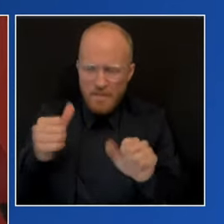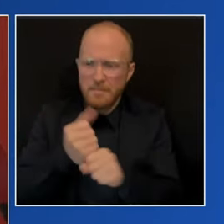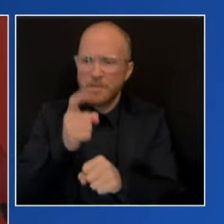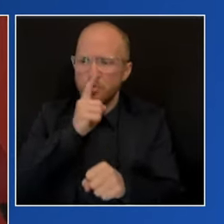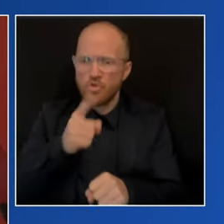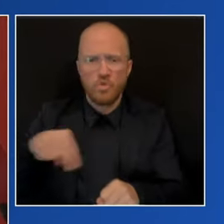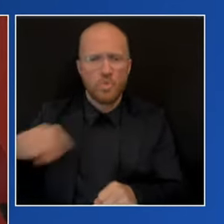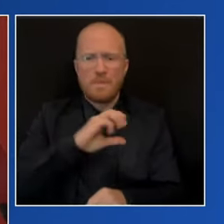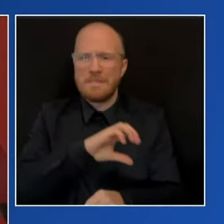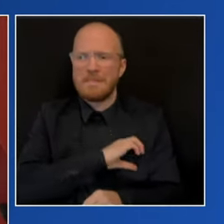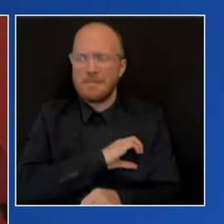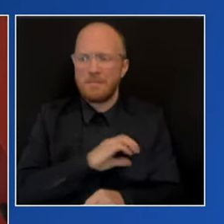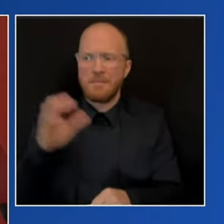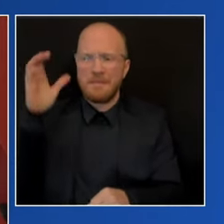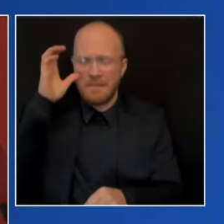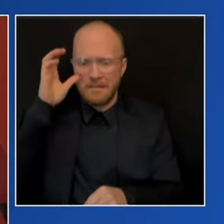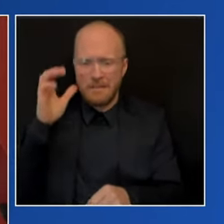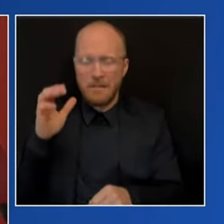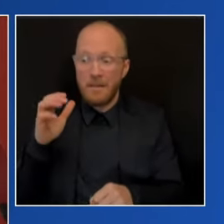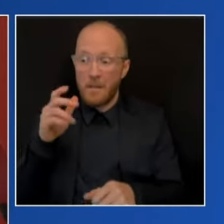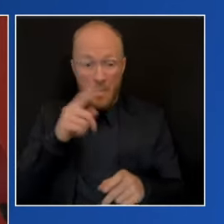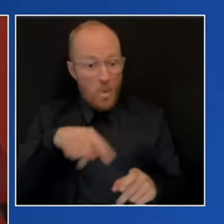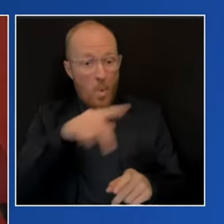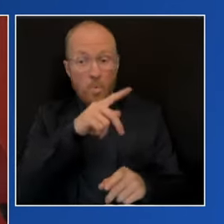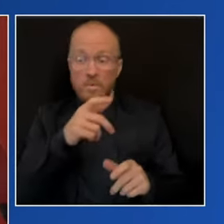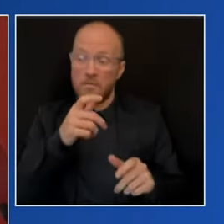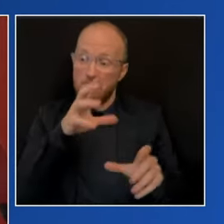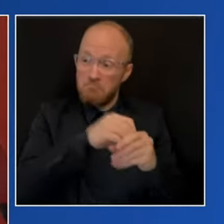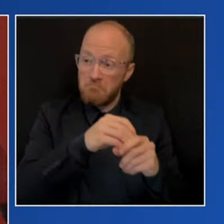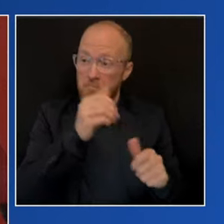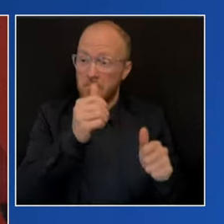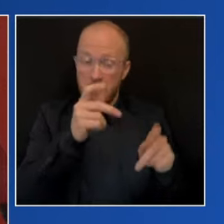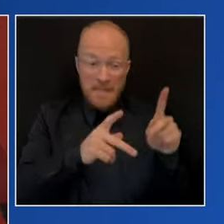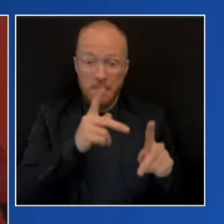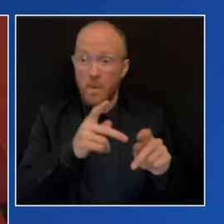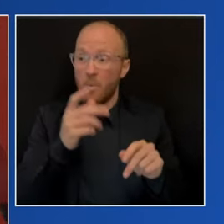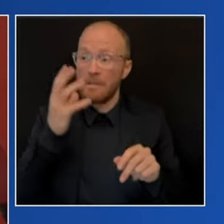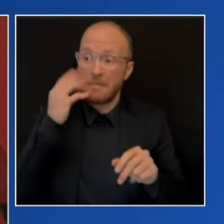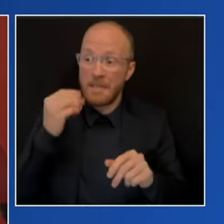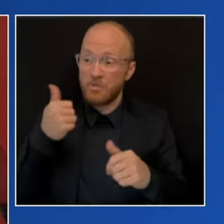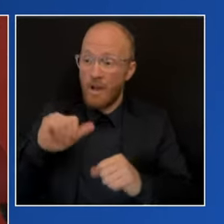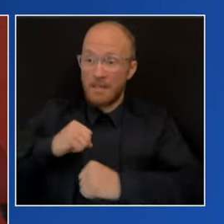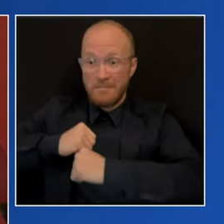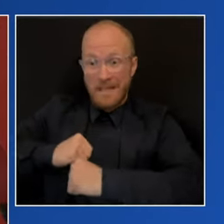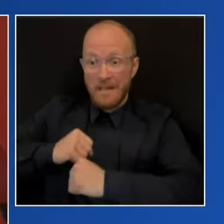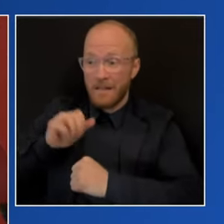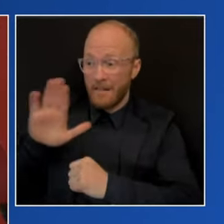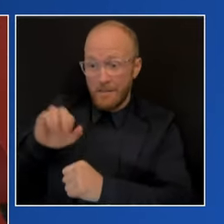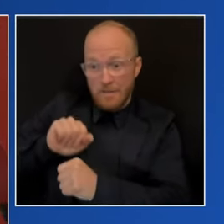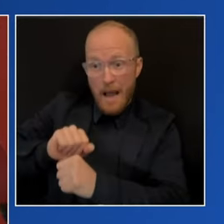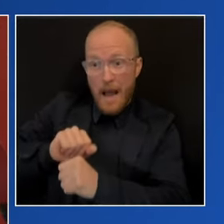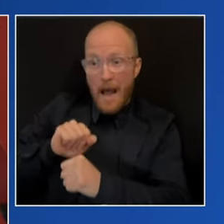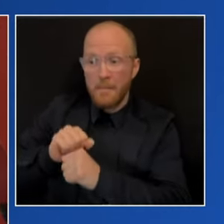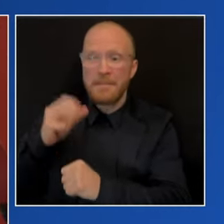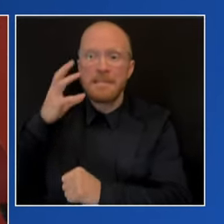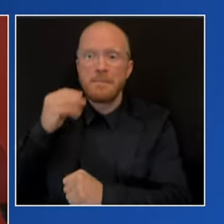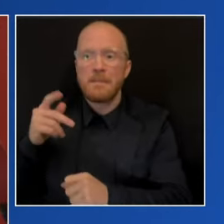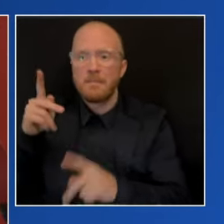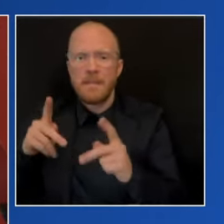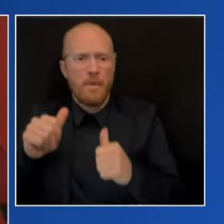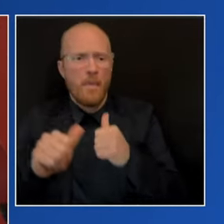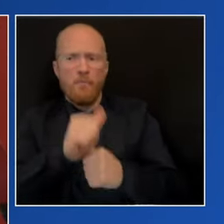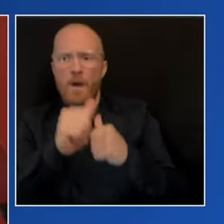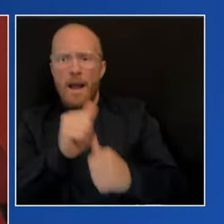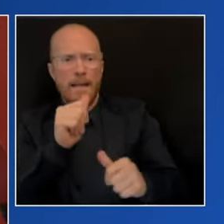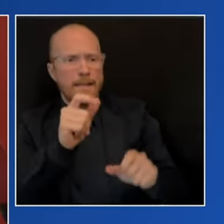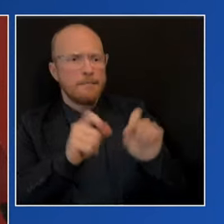public servants had their lives forever upended by attacks and death threats for simply doing their jobs. In Atlanta,